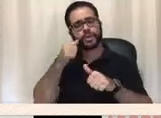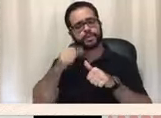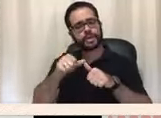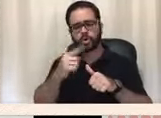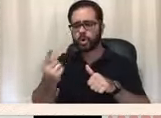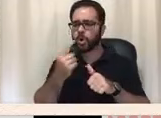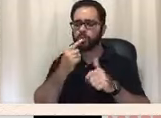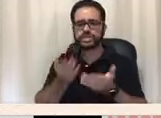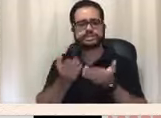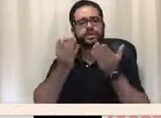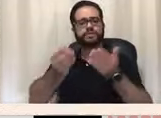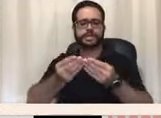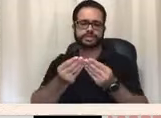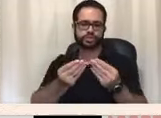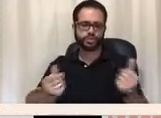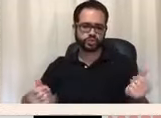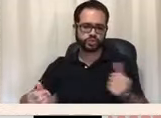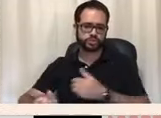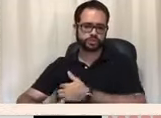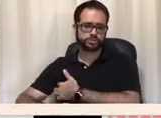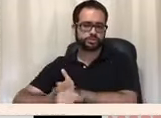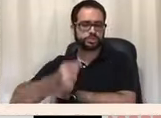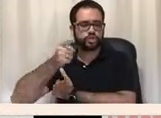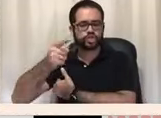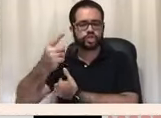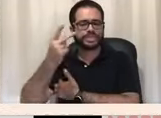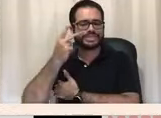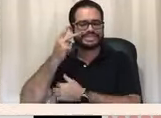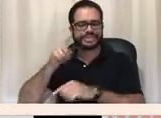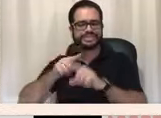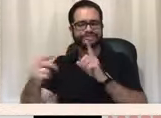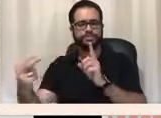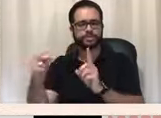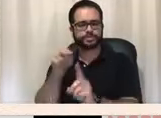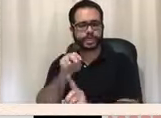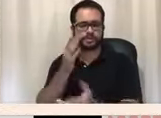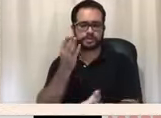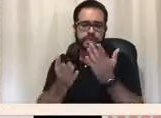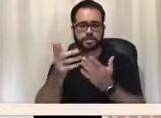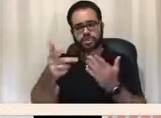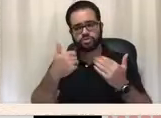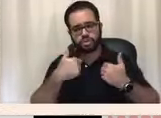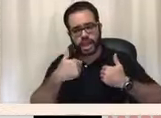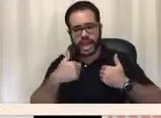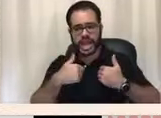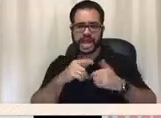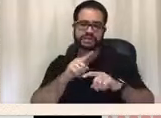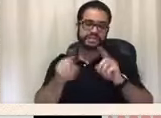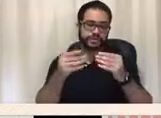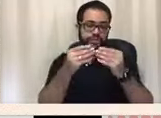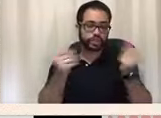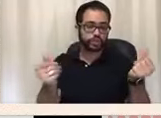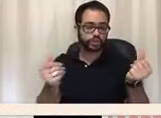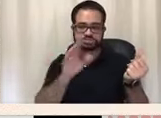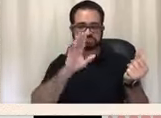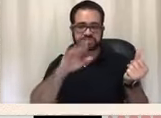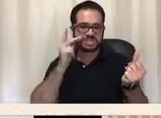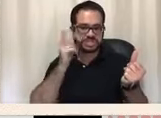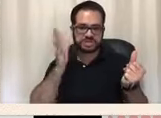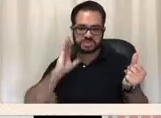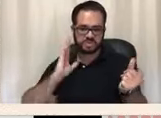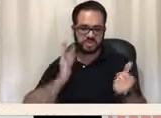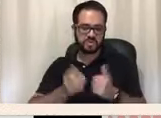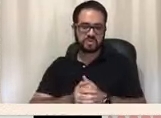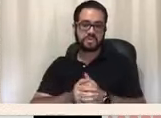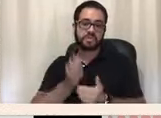solutions. You're looking at it from a different angle, so you may have a different solution. You may have a kiddo